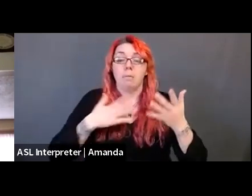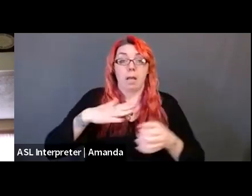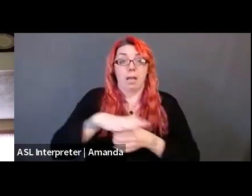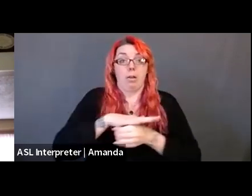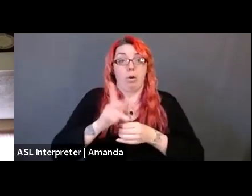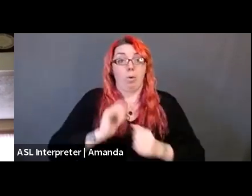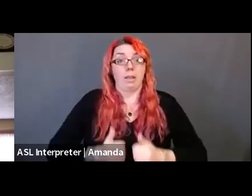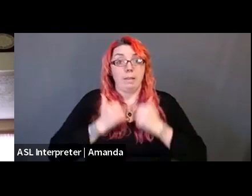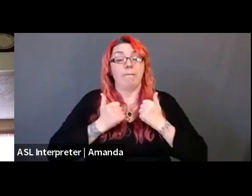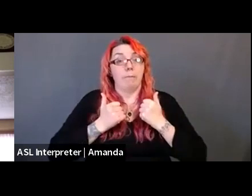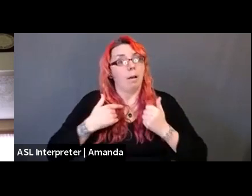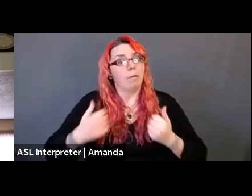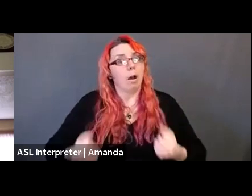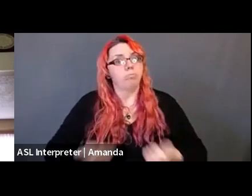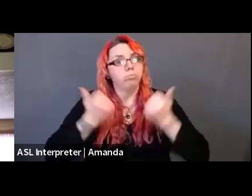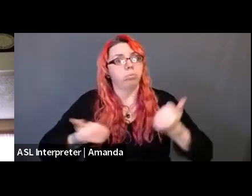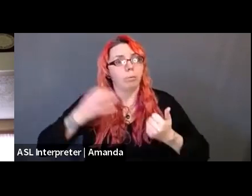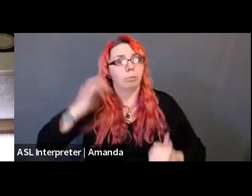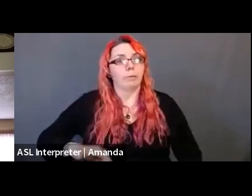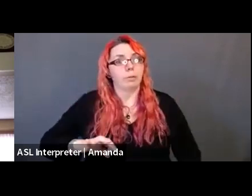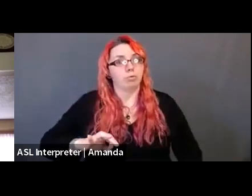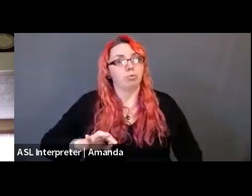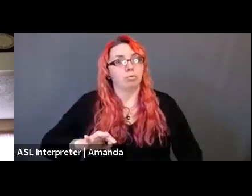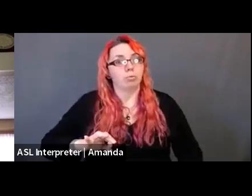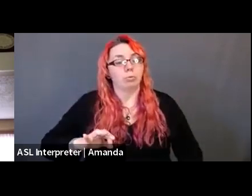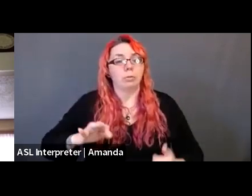privileges compared to other parts of the country, for example, right?